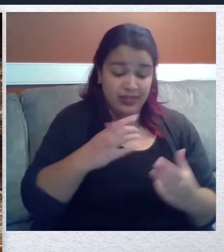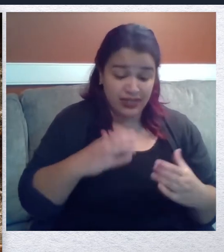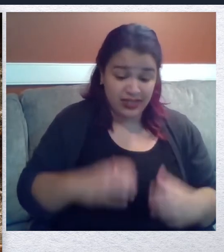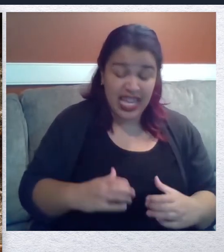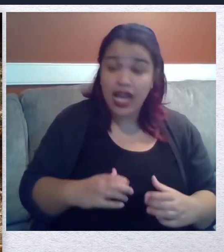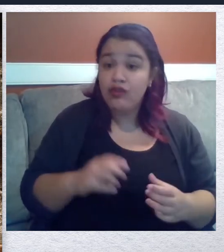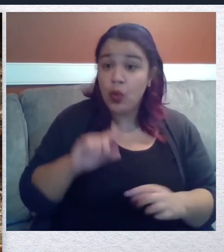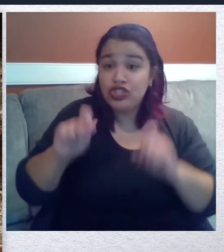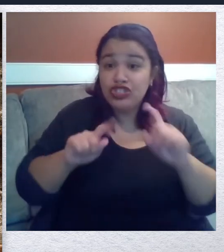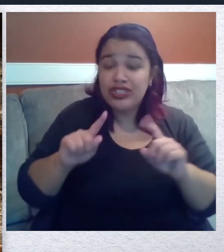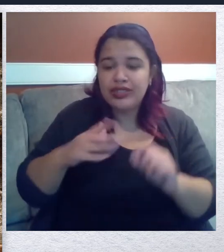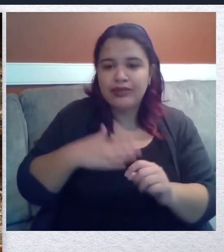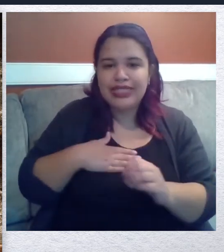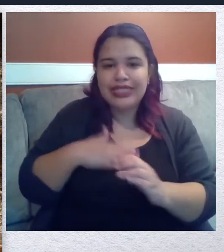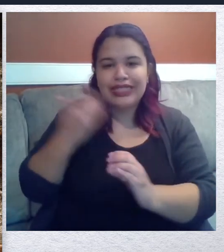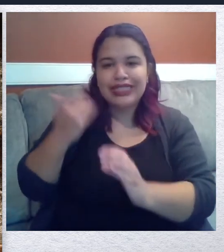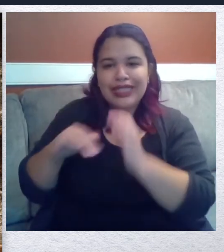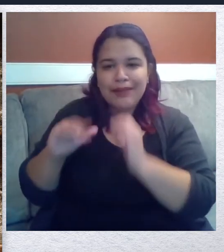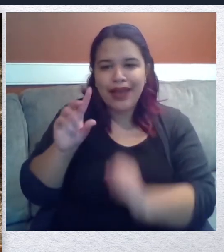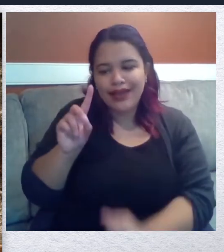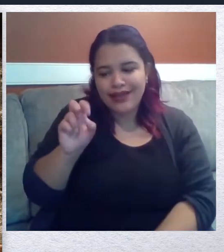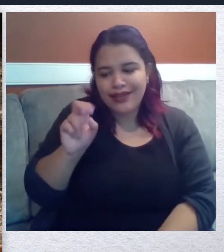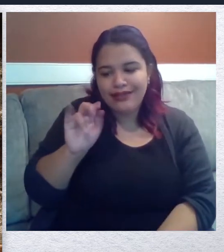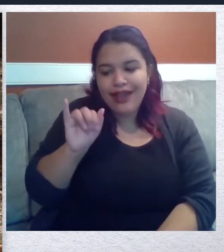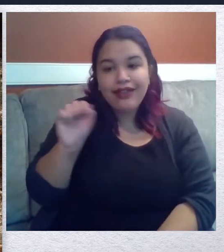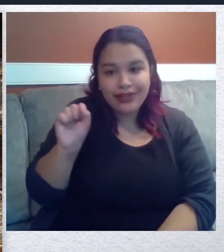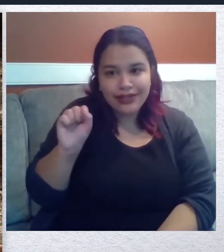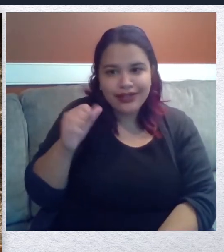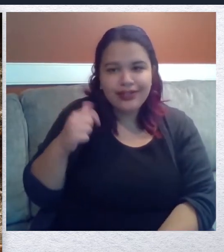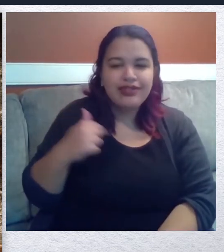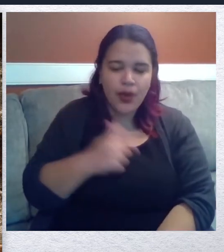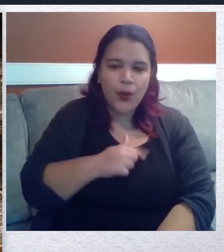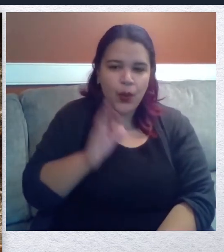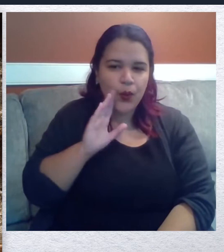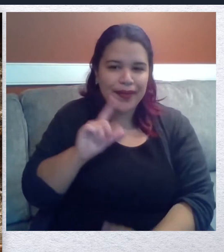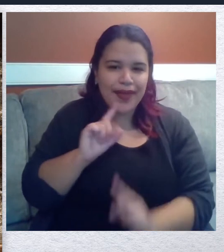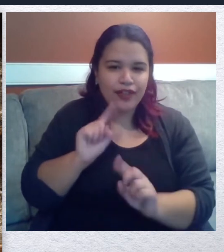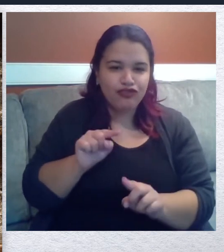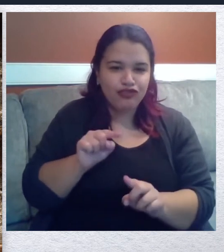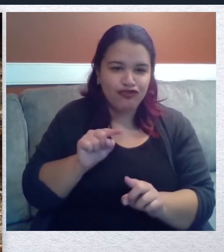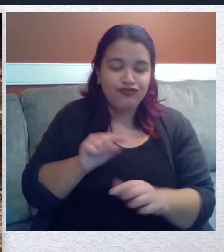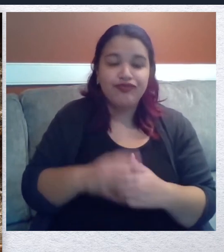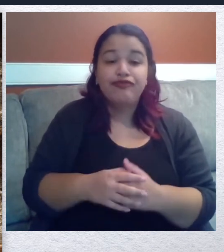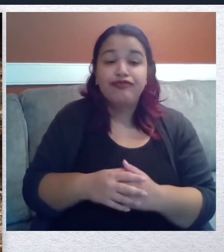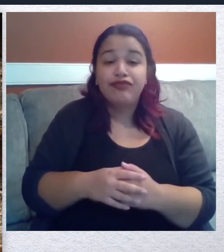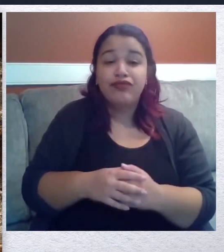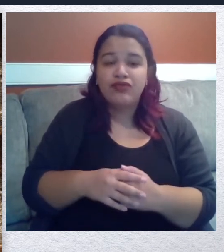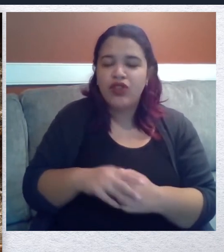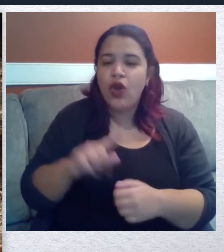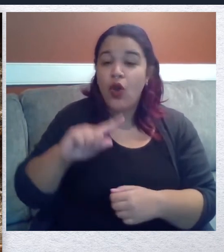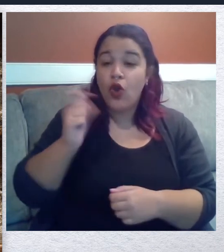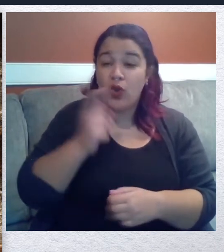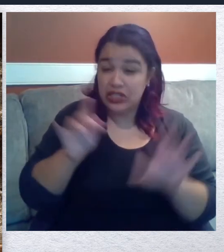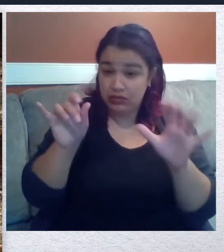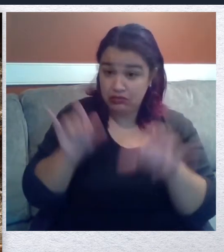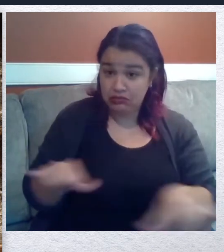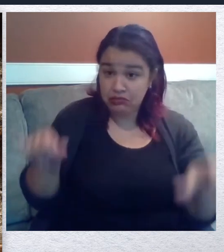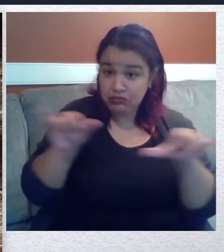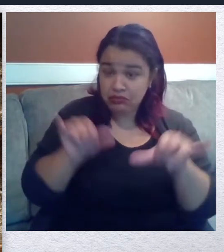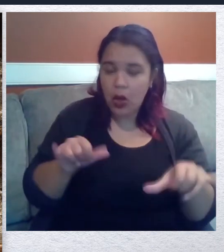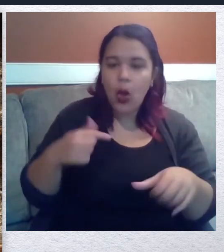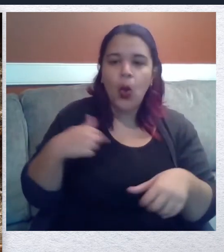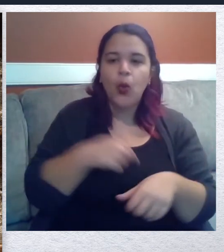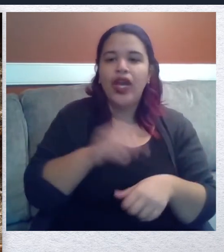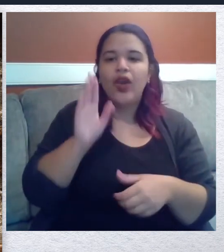and we will get it answered. Common questions will be put into a frequently asked questions section to help